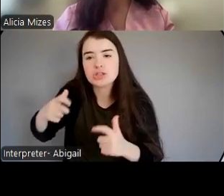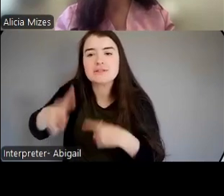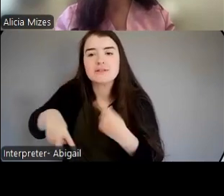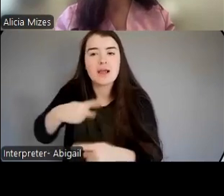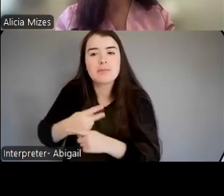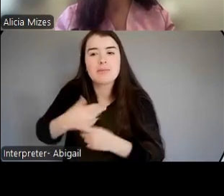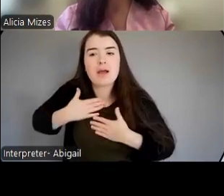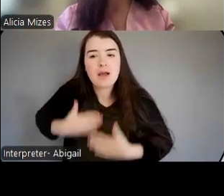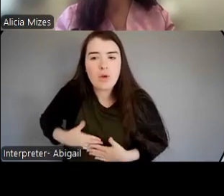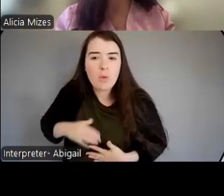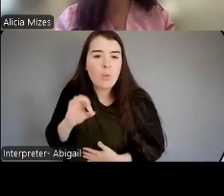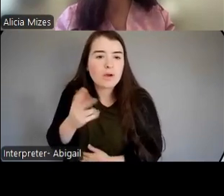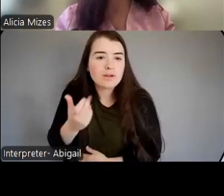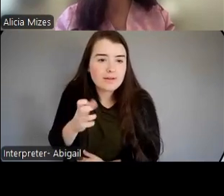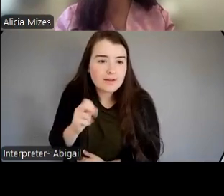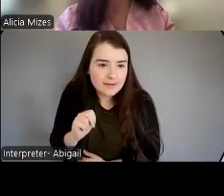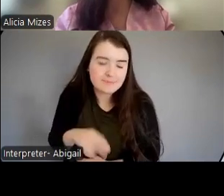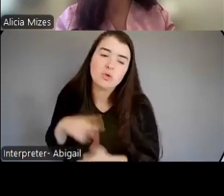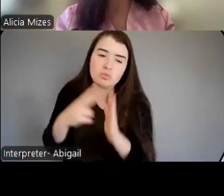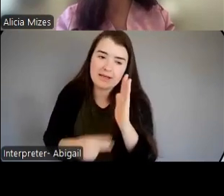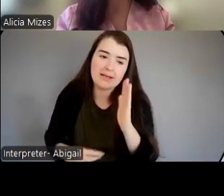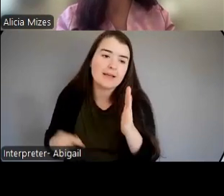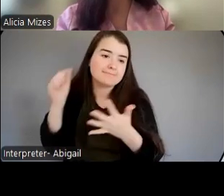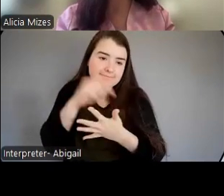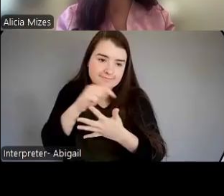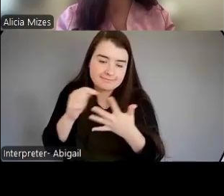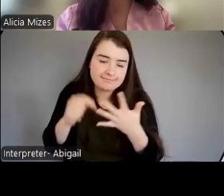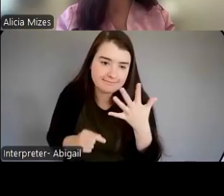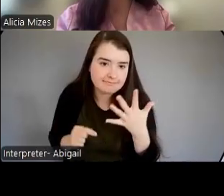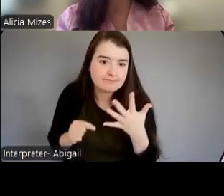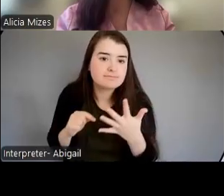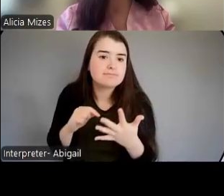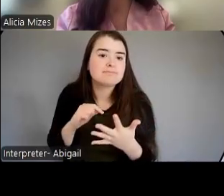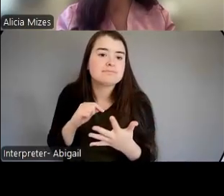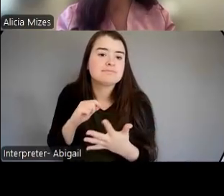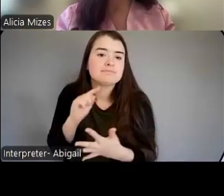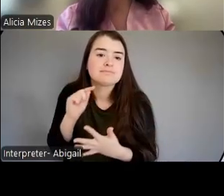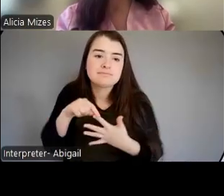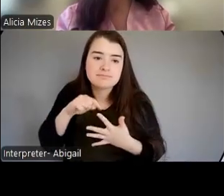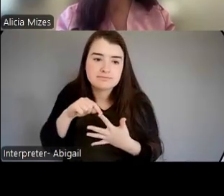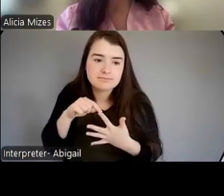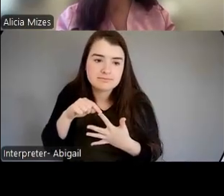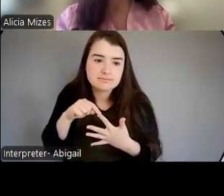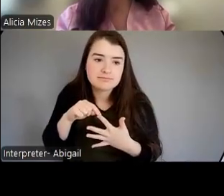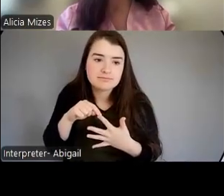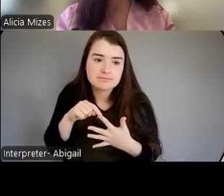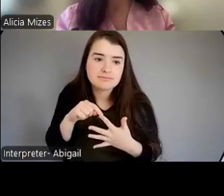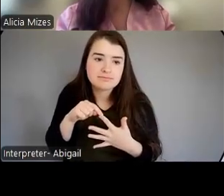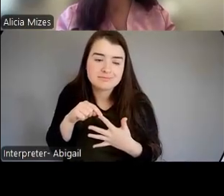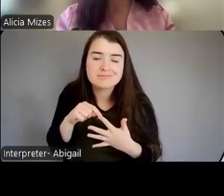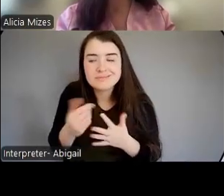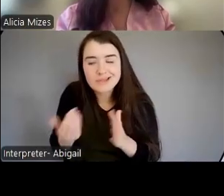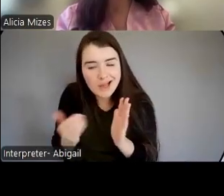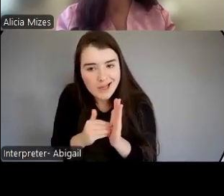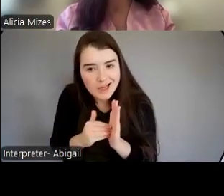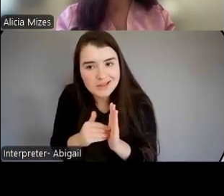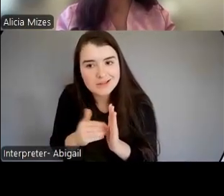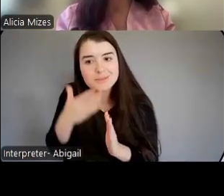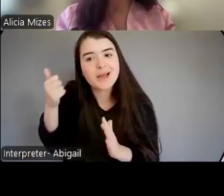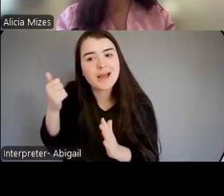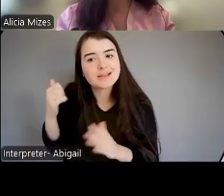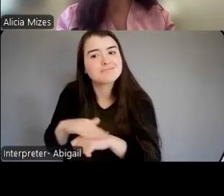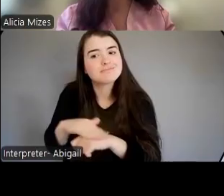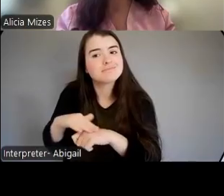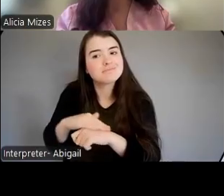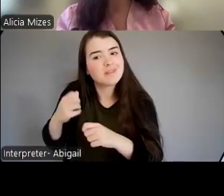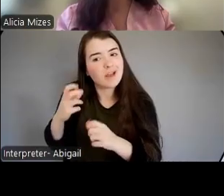spectrum sunscreen of at least SPF 50 is the single best way to prevent skin cancer. We talked about, again, you really want to reapply every